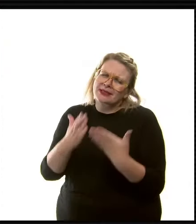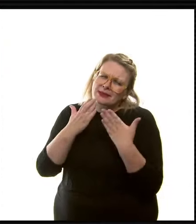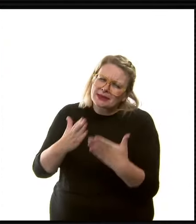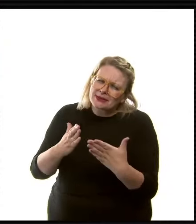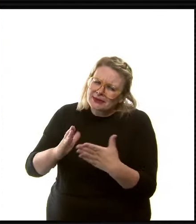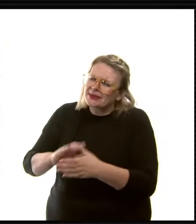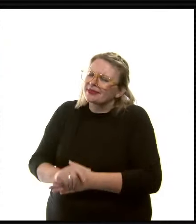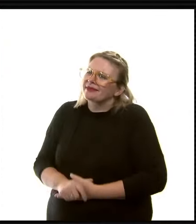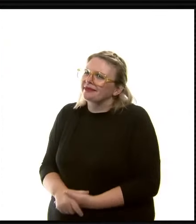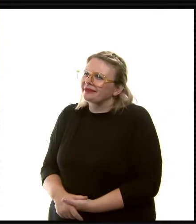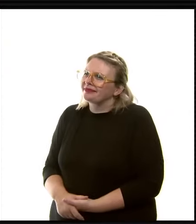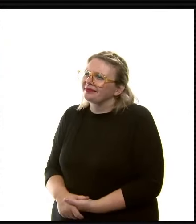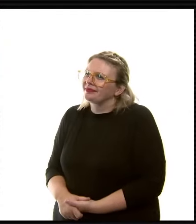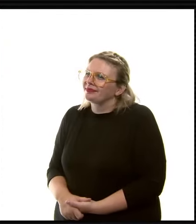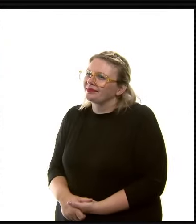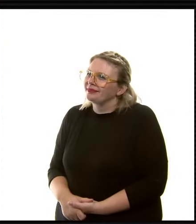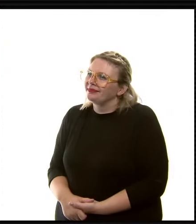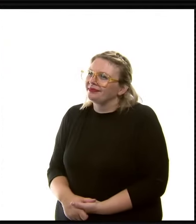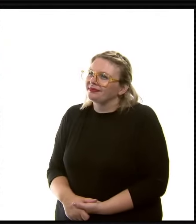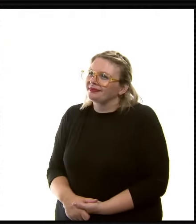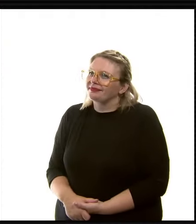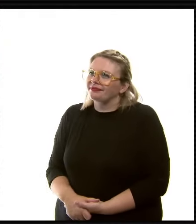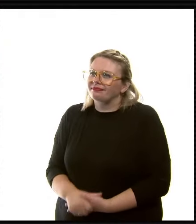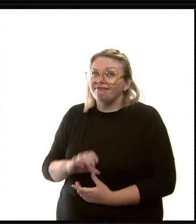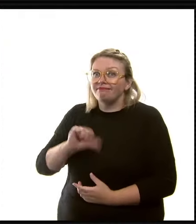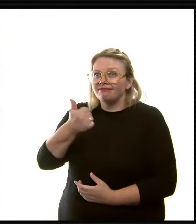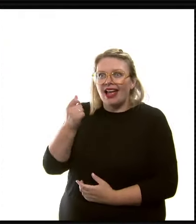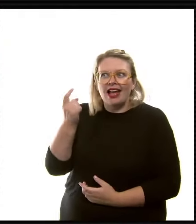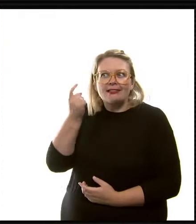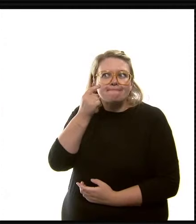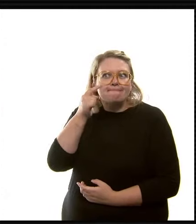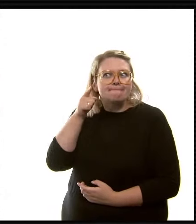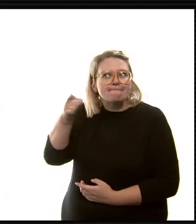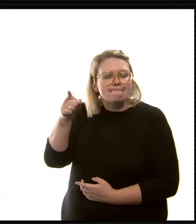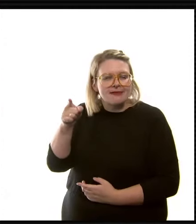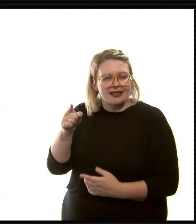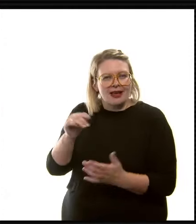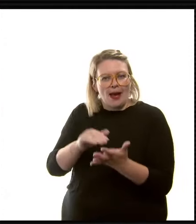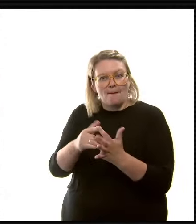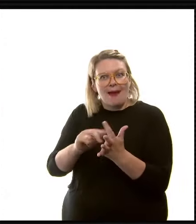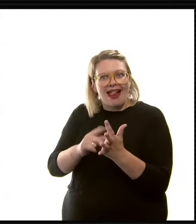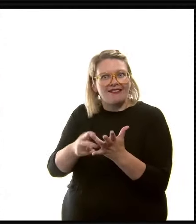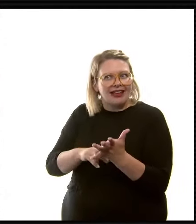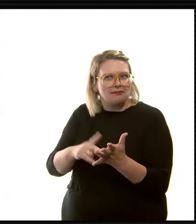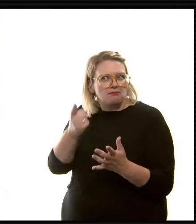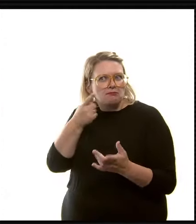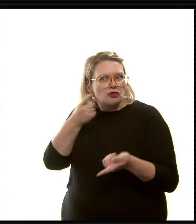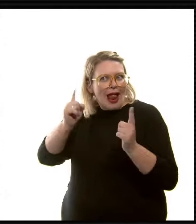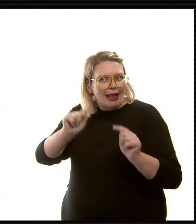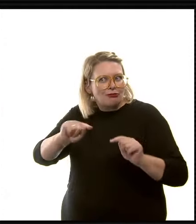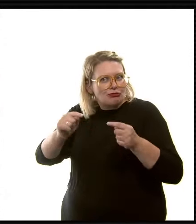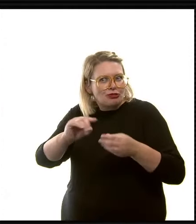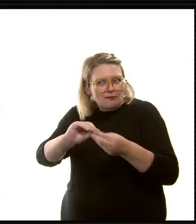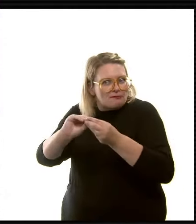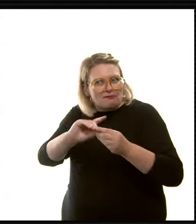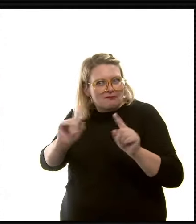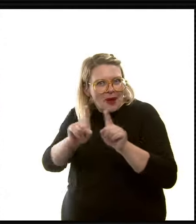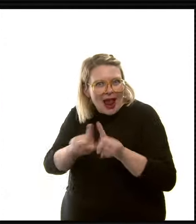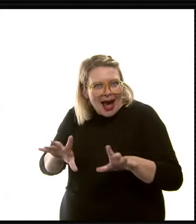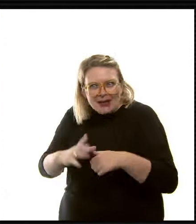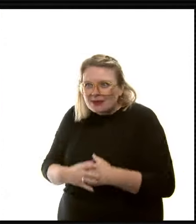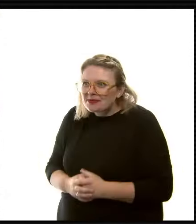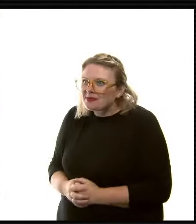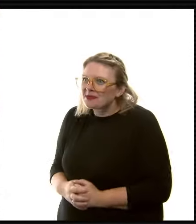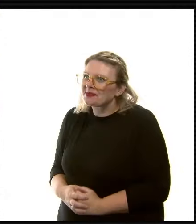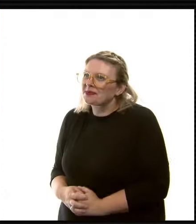t-shirt. Right, let's head to Brick Builder and see how the LEGO Masters Challenge is progressing.